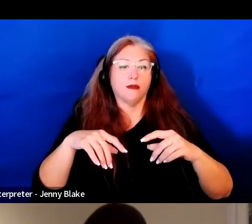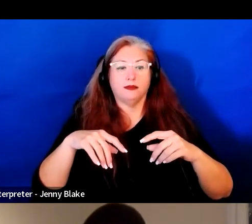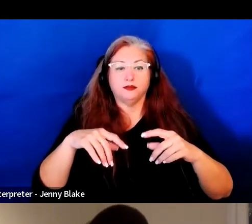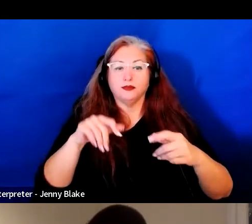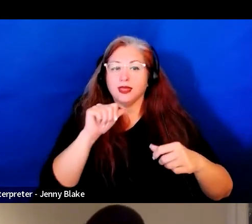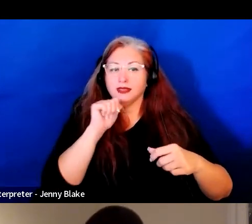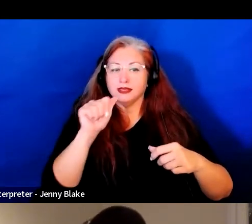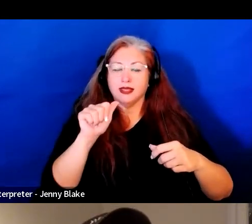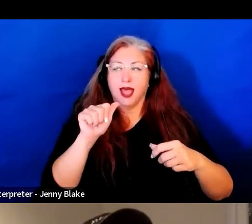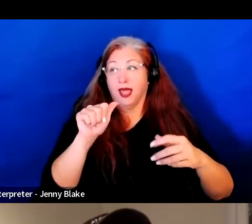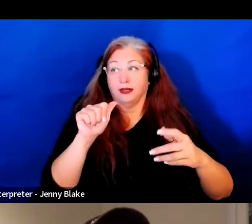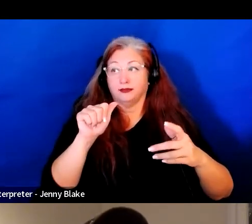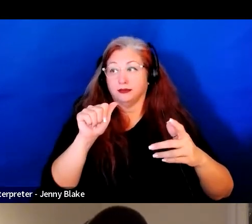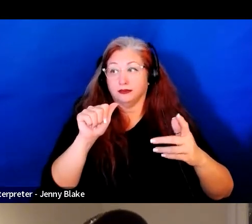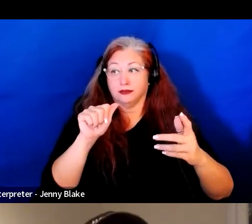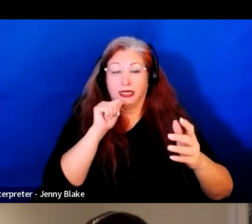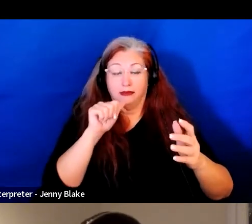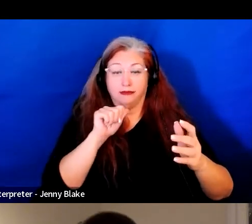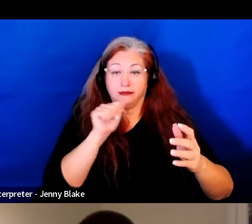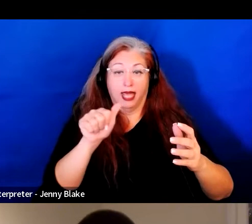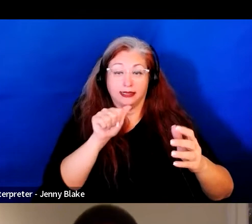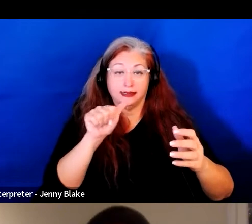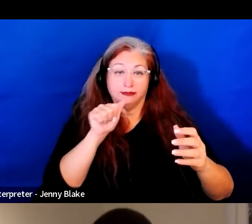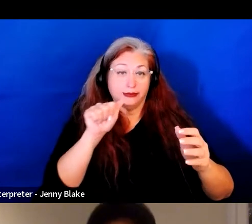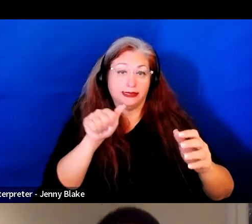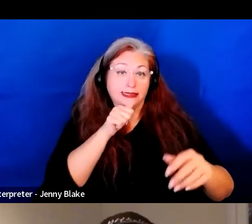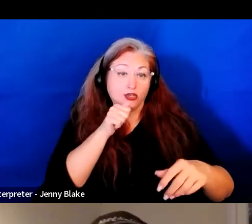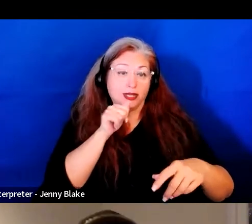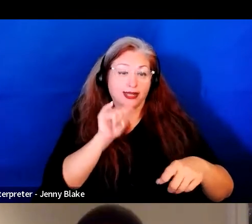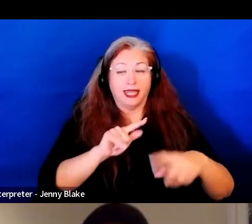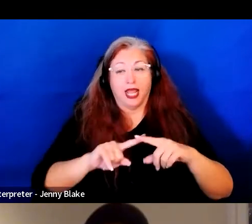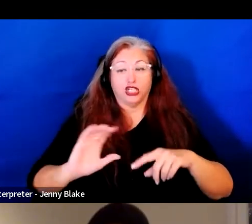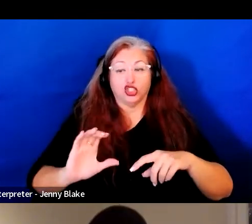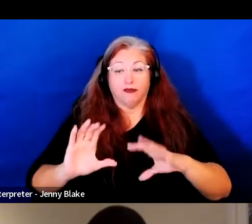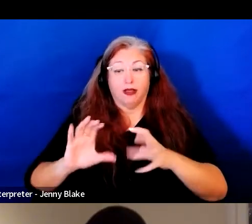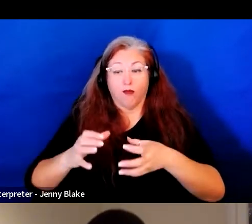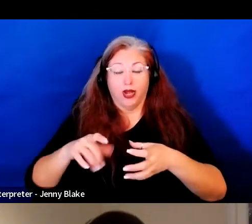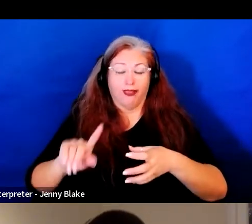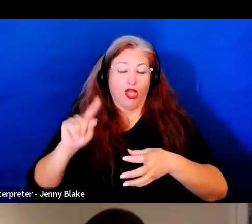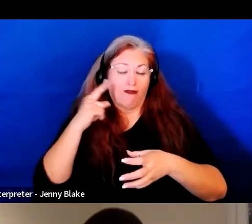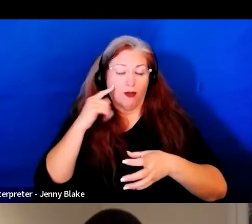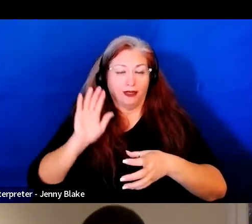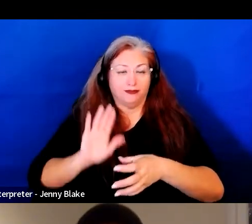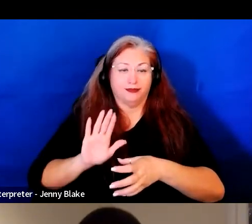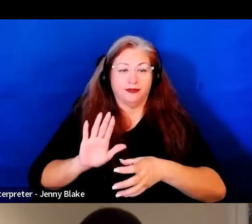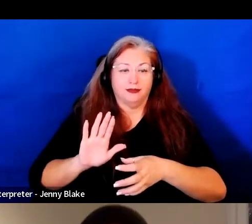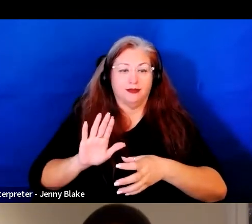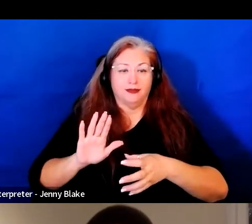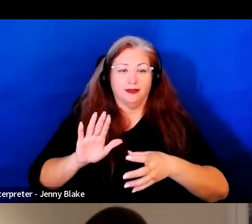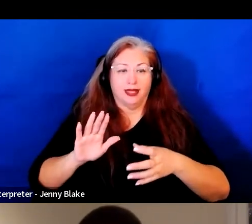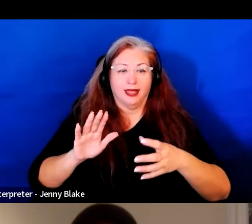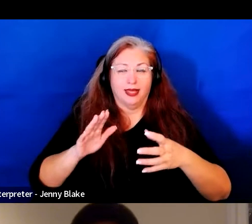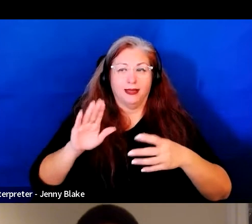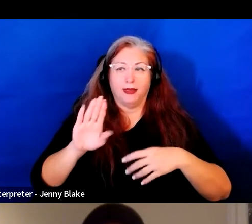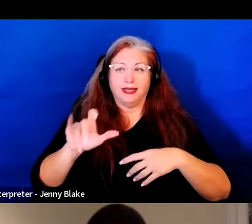it's not a well hidden secret that the Conservative government or the Conservative Party in general is has got the